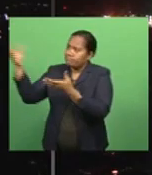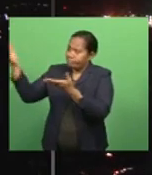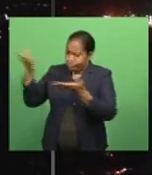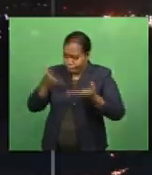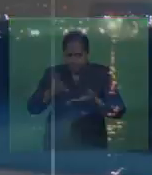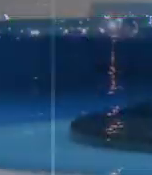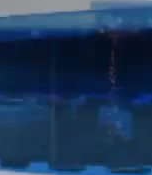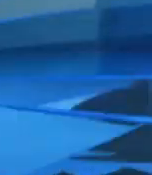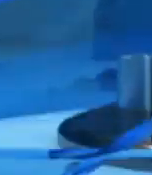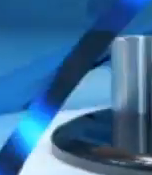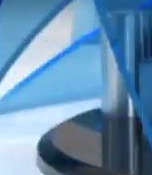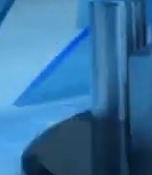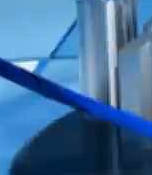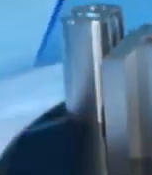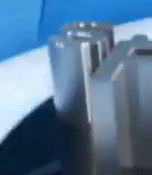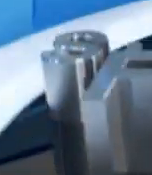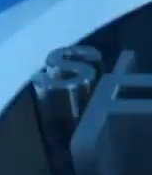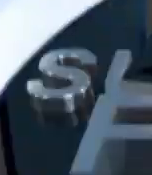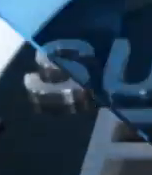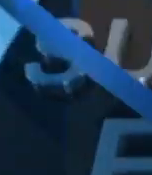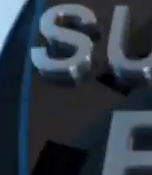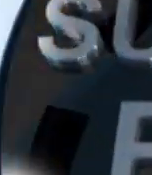story.